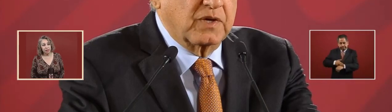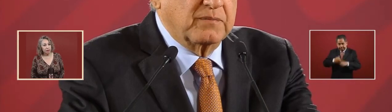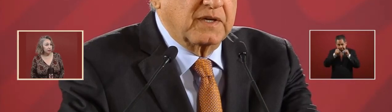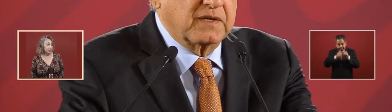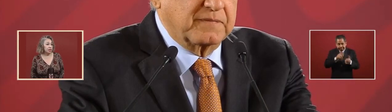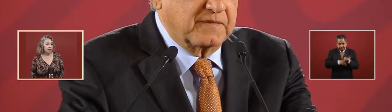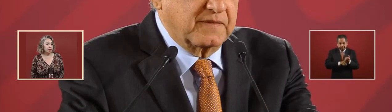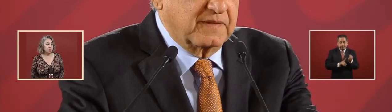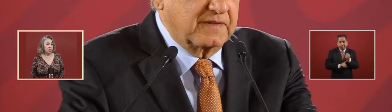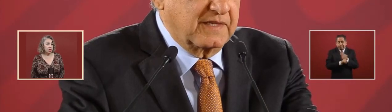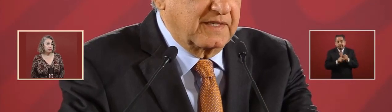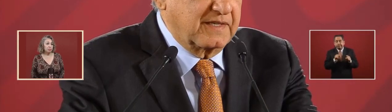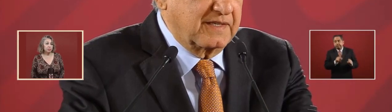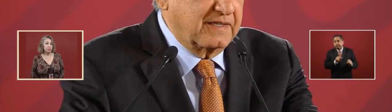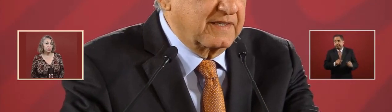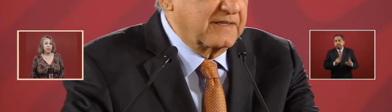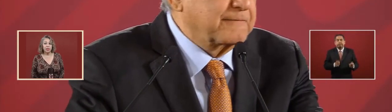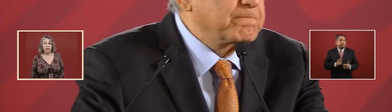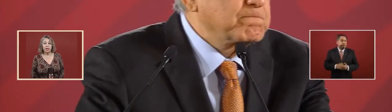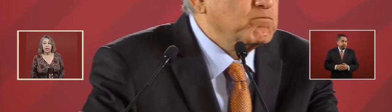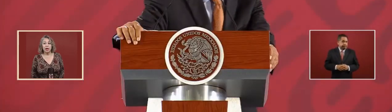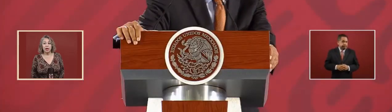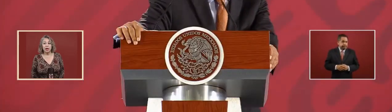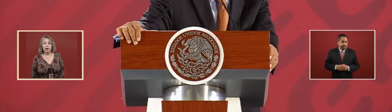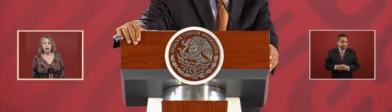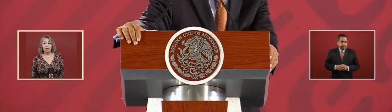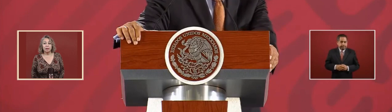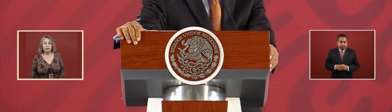attending el problema to the problem. De,